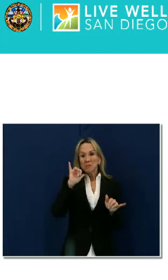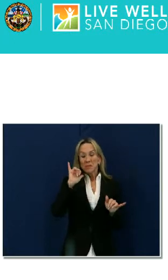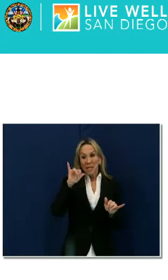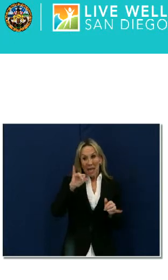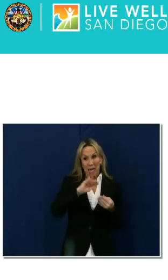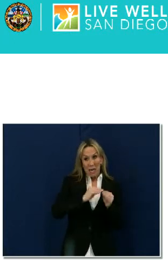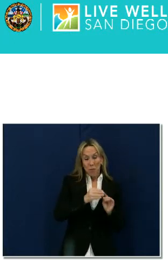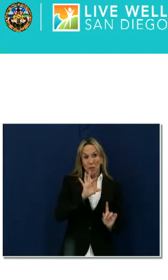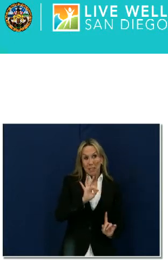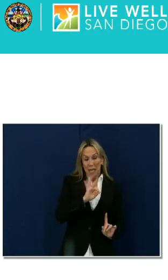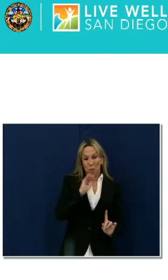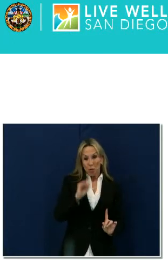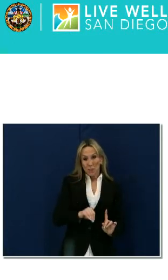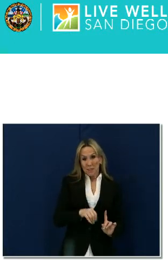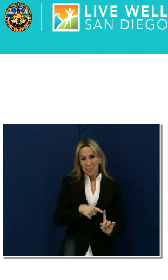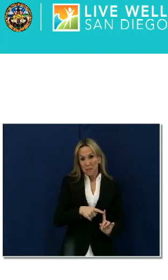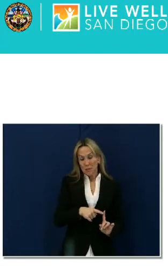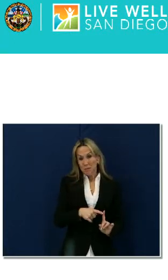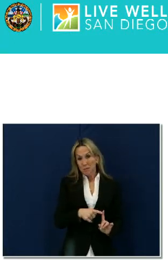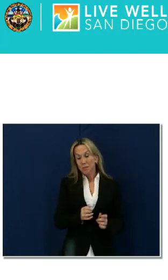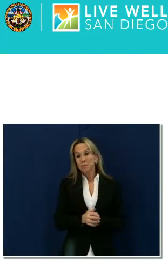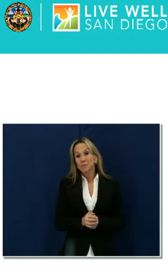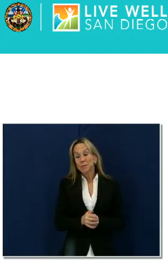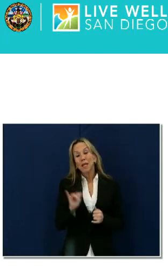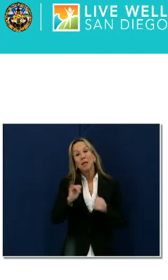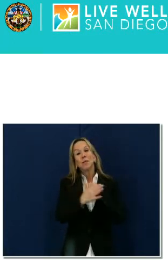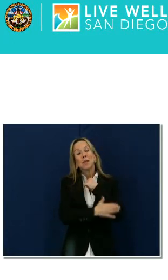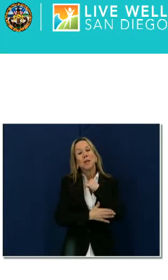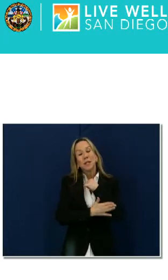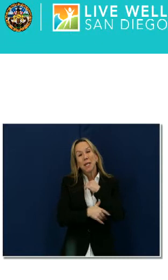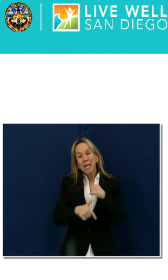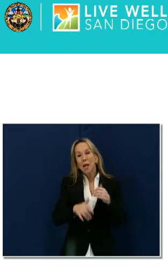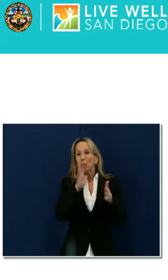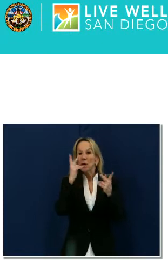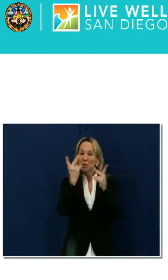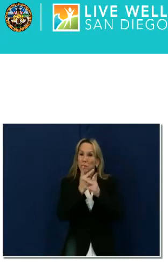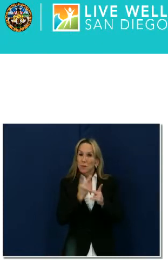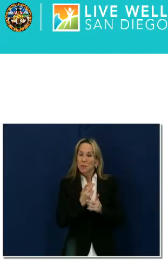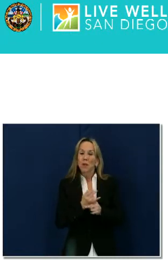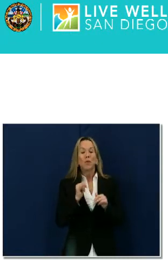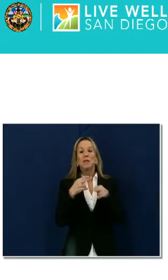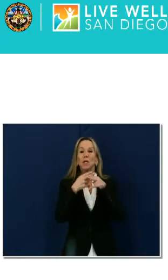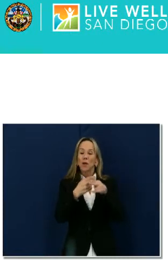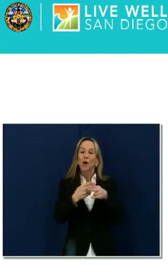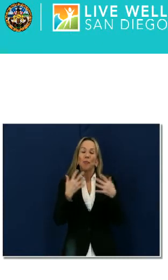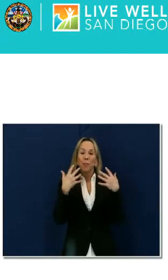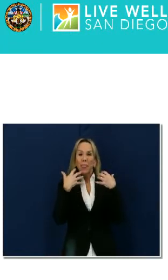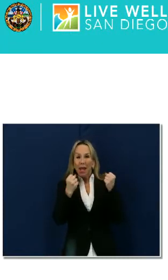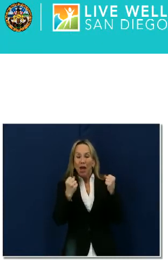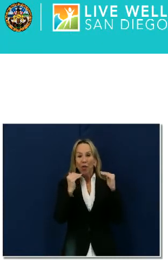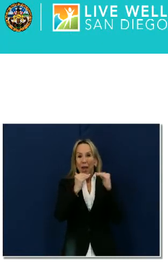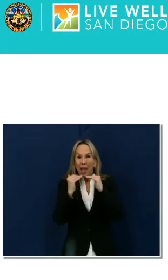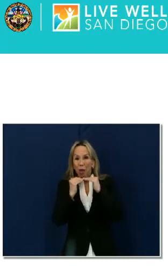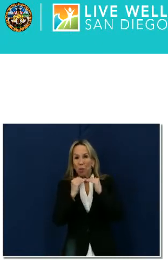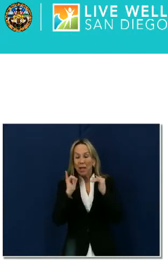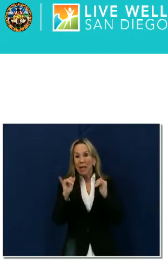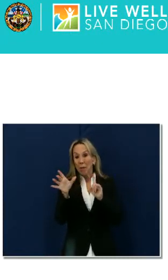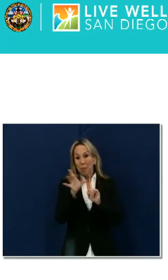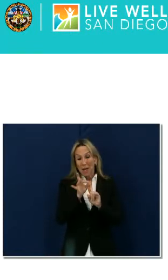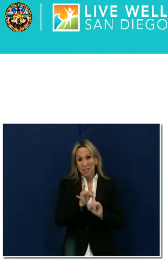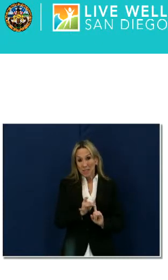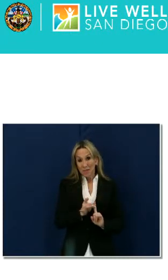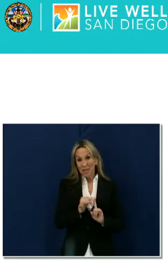9%. The county also continues to calculate the health equity positivity percentage, which is